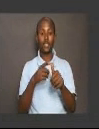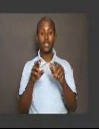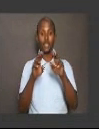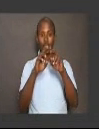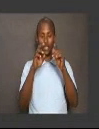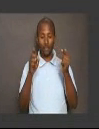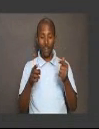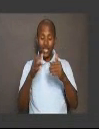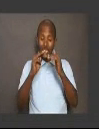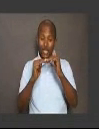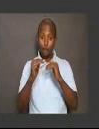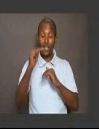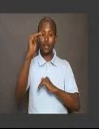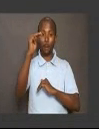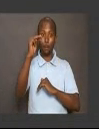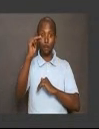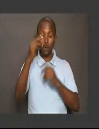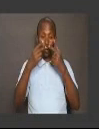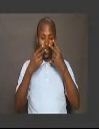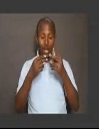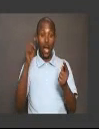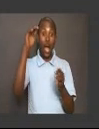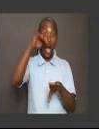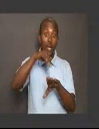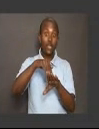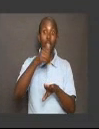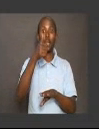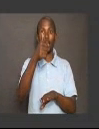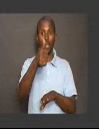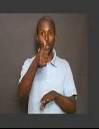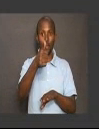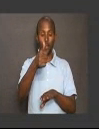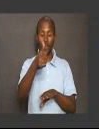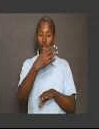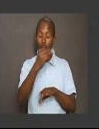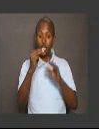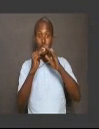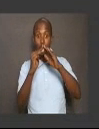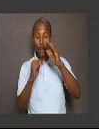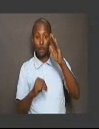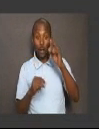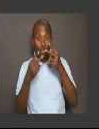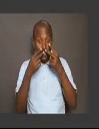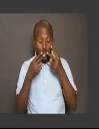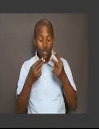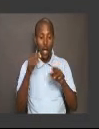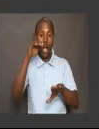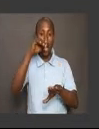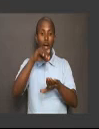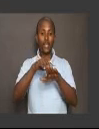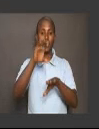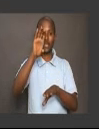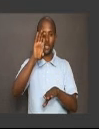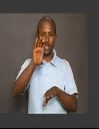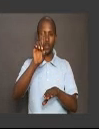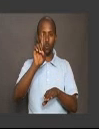the maximum occurs at A, and the minimum occurs at